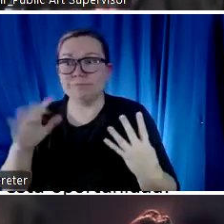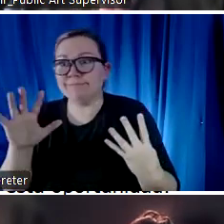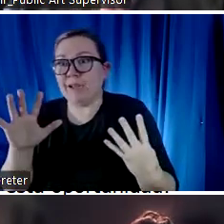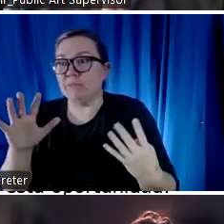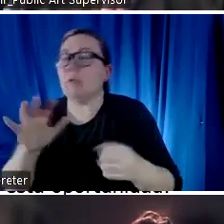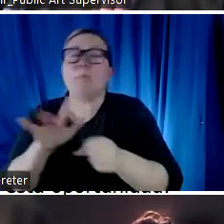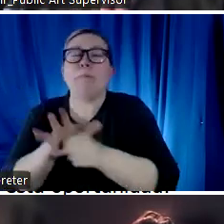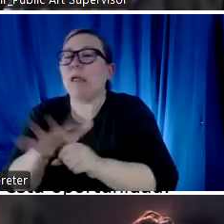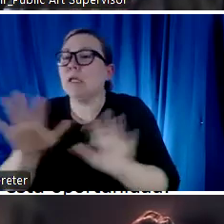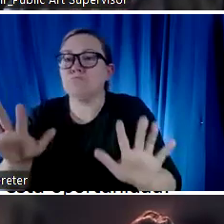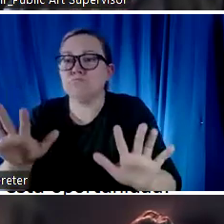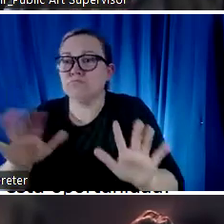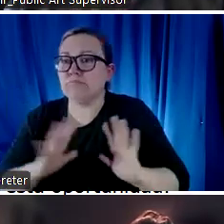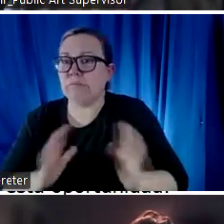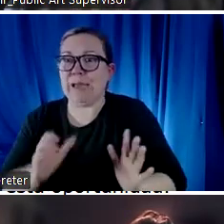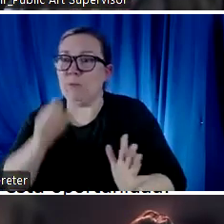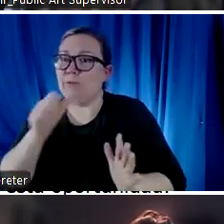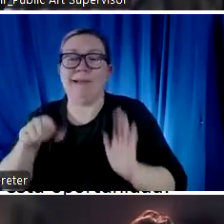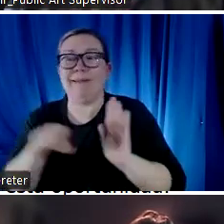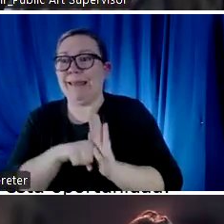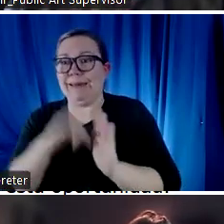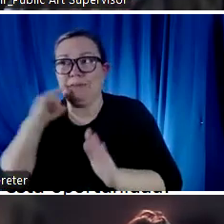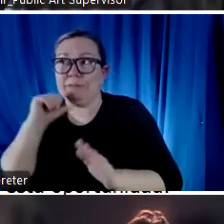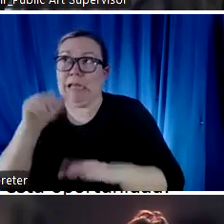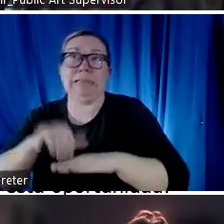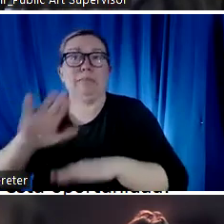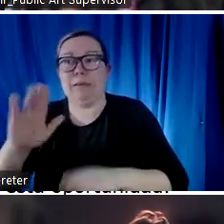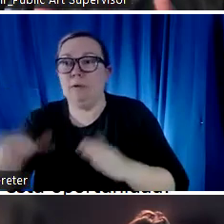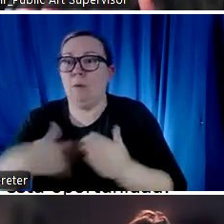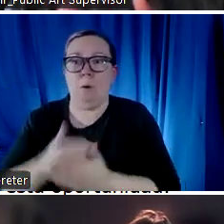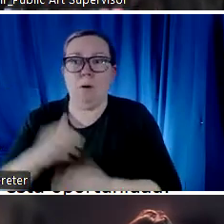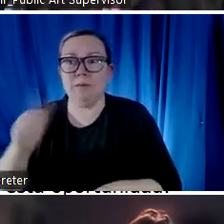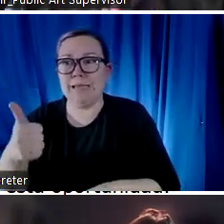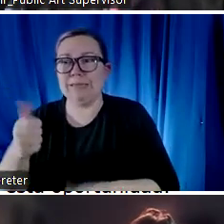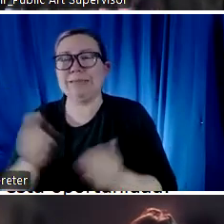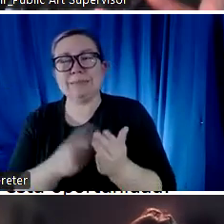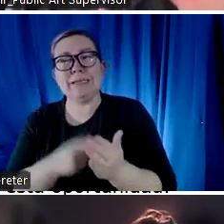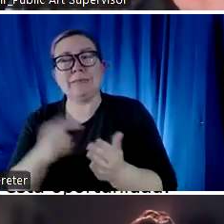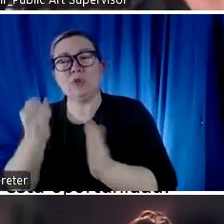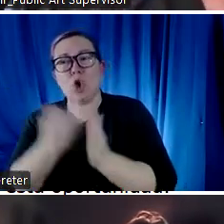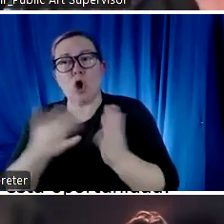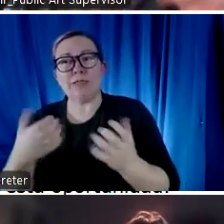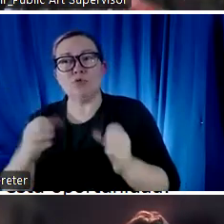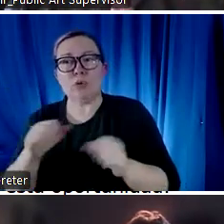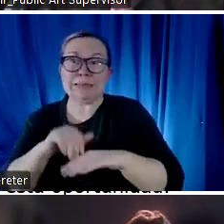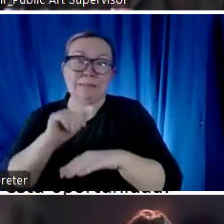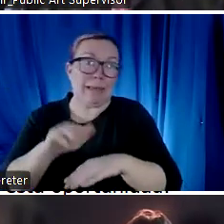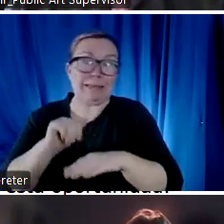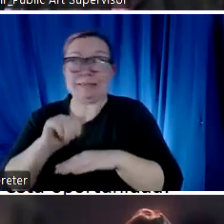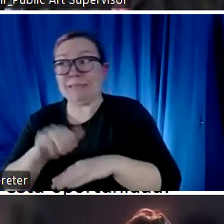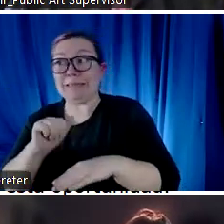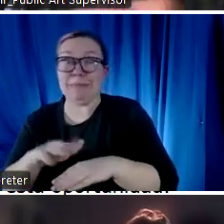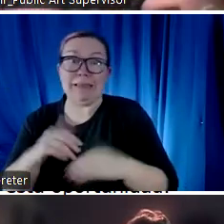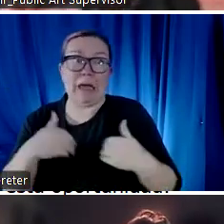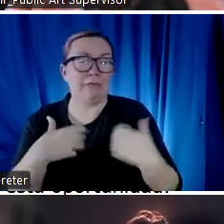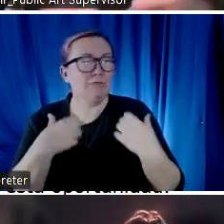plenty. We find oftentimes that artists will try to fill in those 10 works with maybe 5 or 6 strong